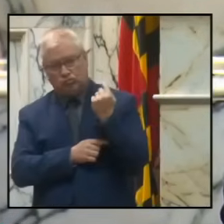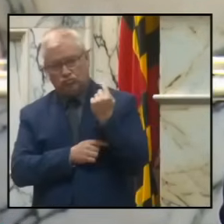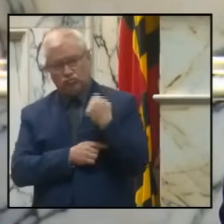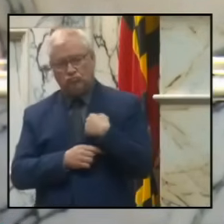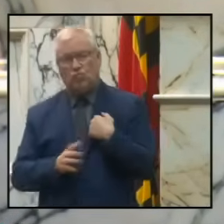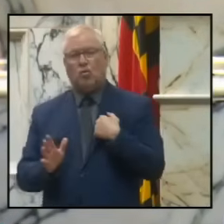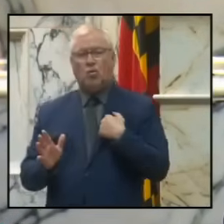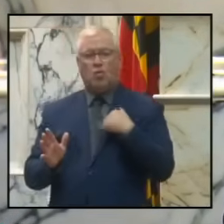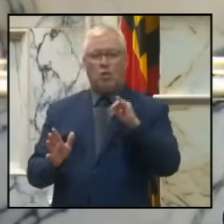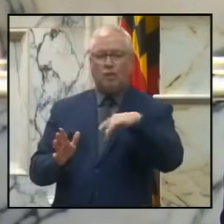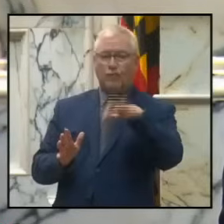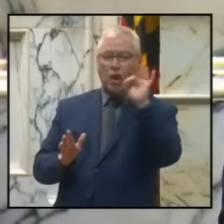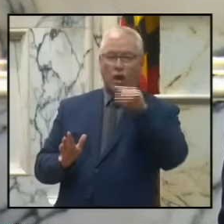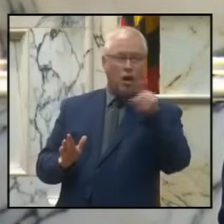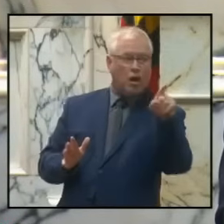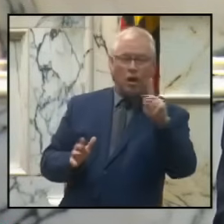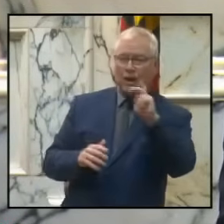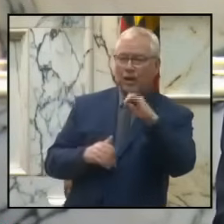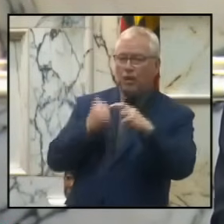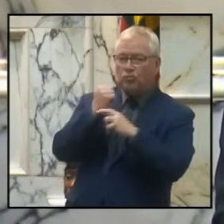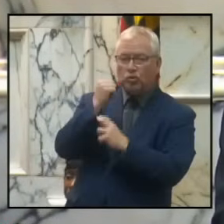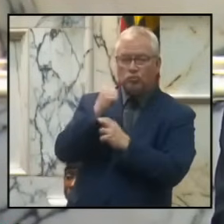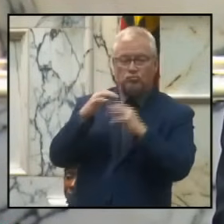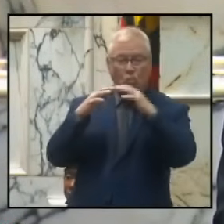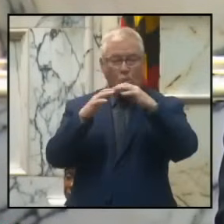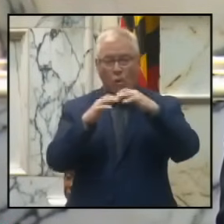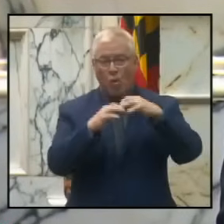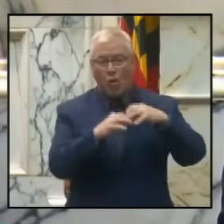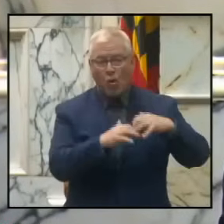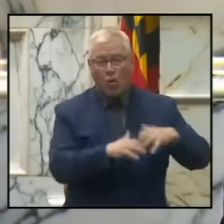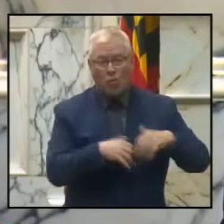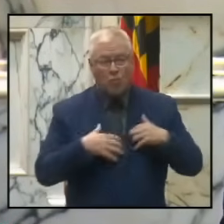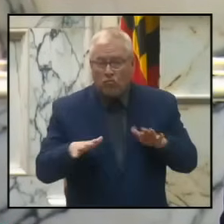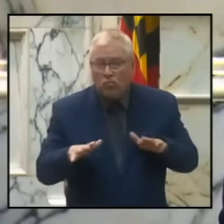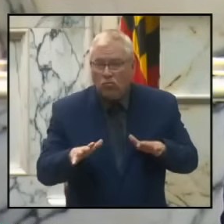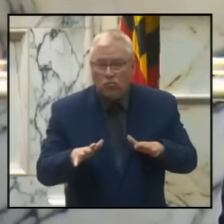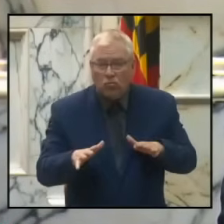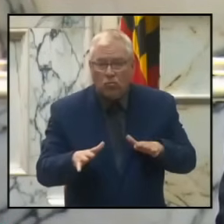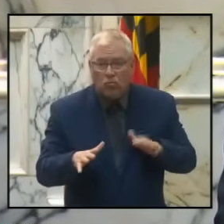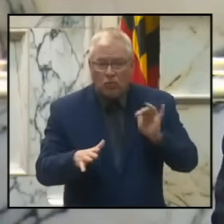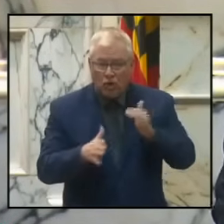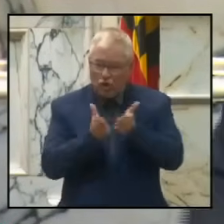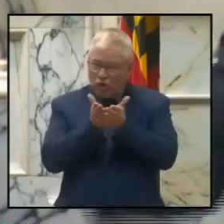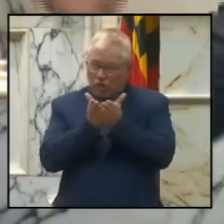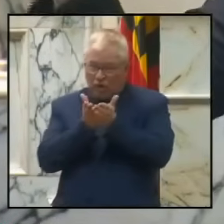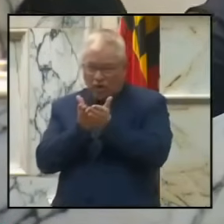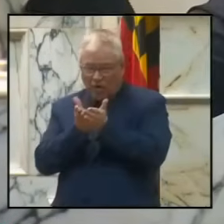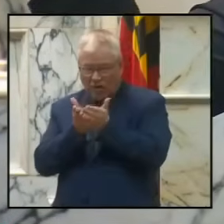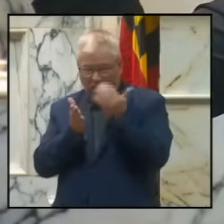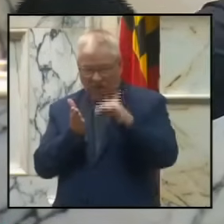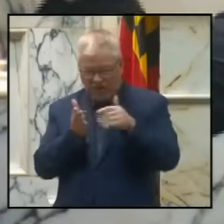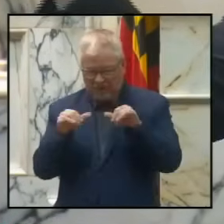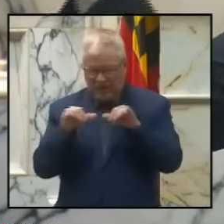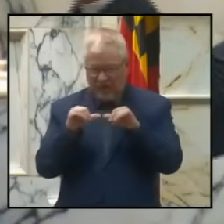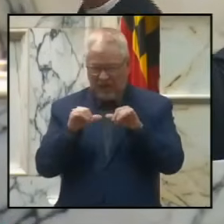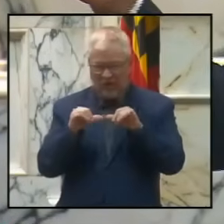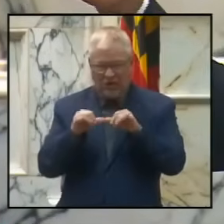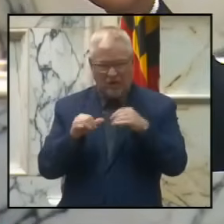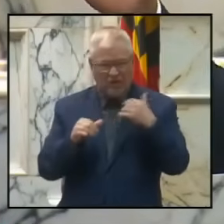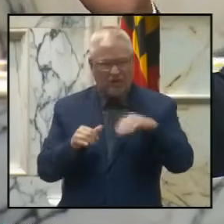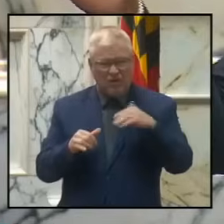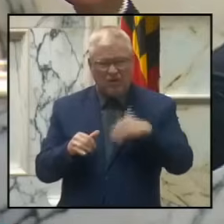the Key Bridge had just collapsed. A ship the size of 3 football